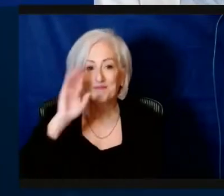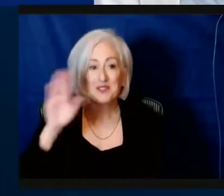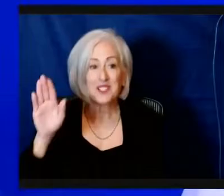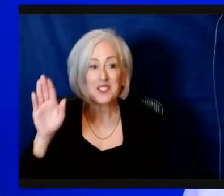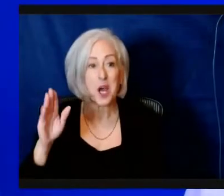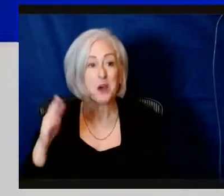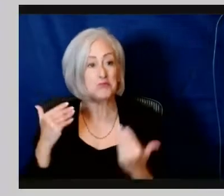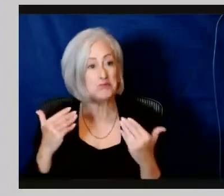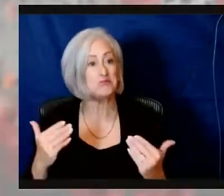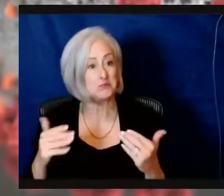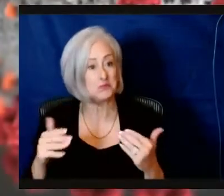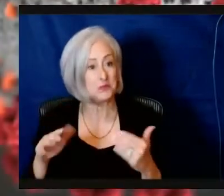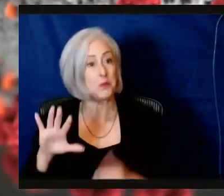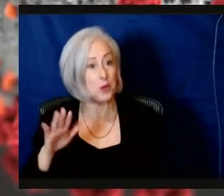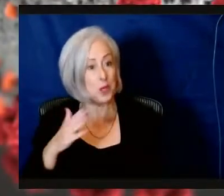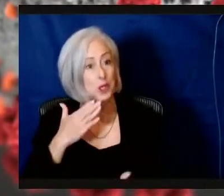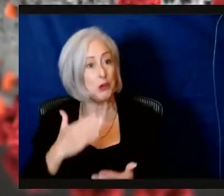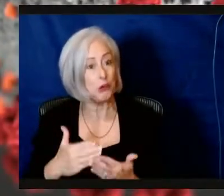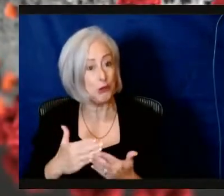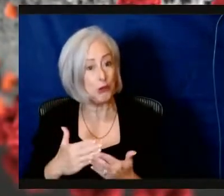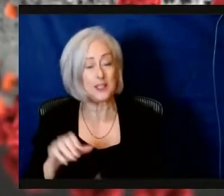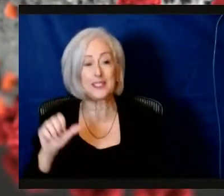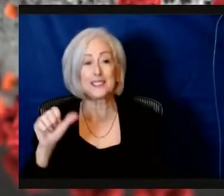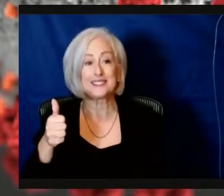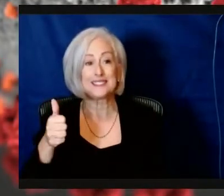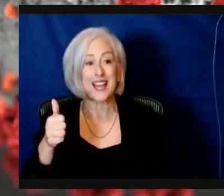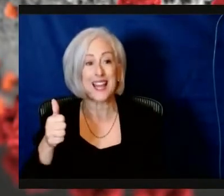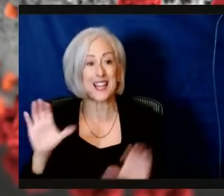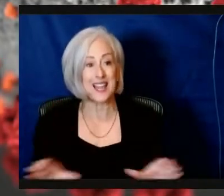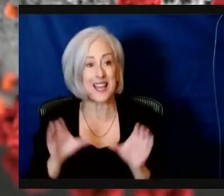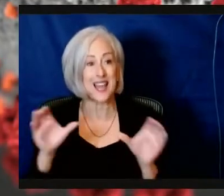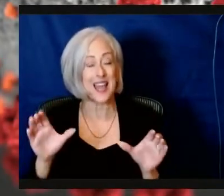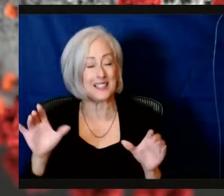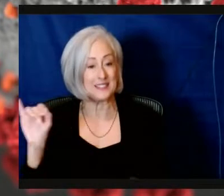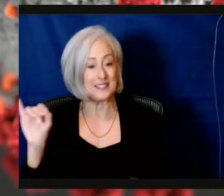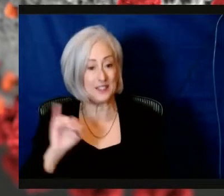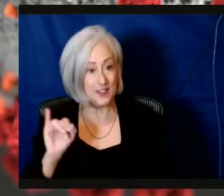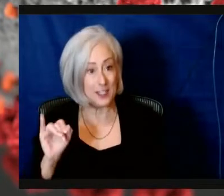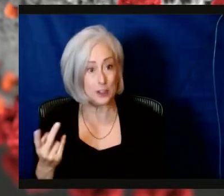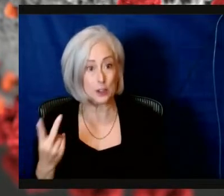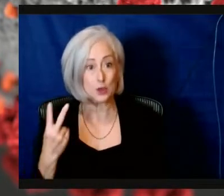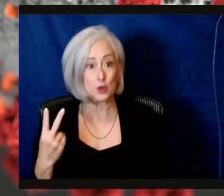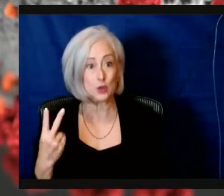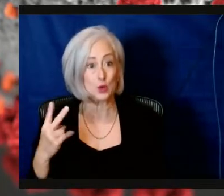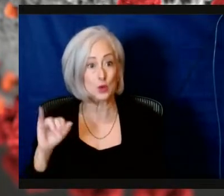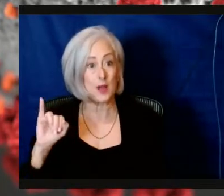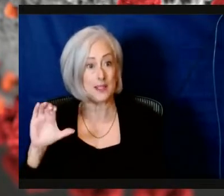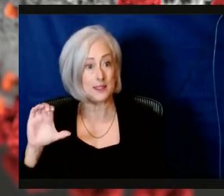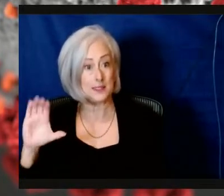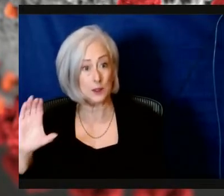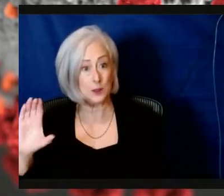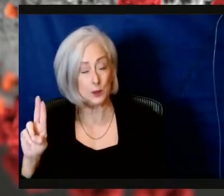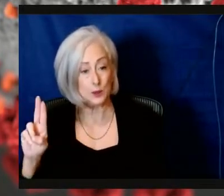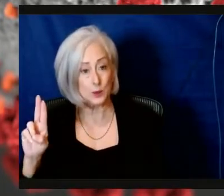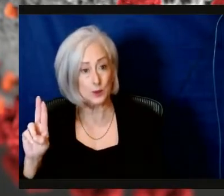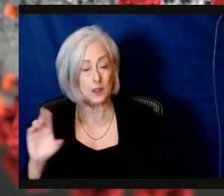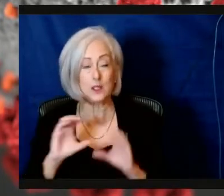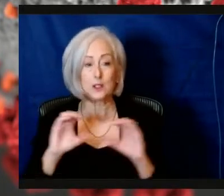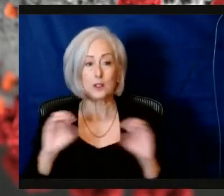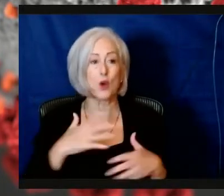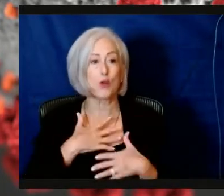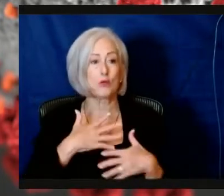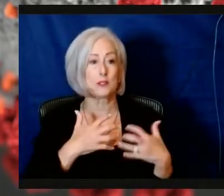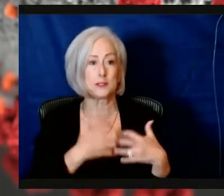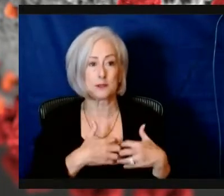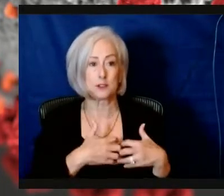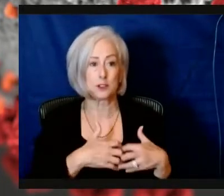We have 10 active infections right now in the hospital, 2 in the ICU, but none on the ventilator. Still 9 in that recovery period, but just as you and I were